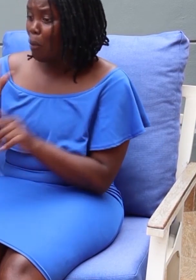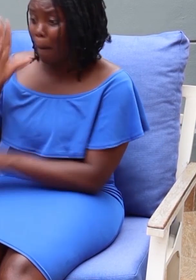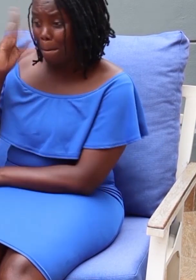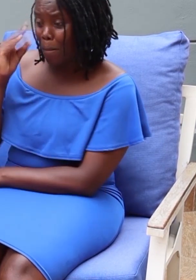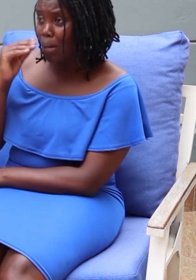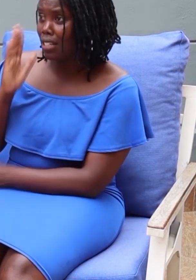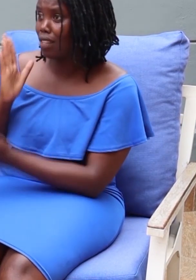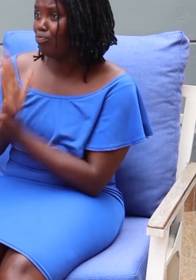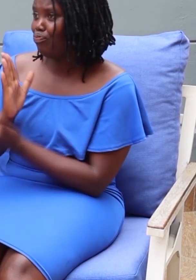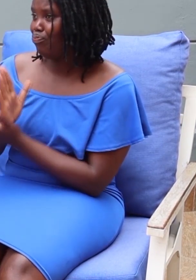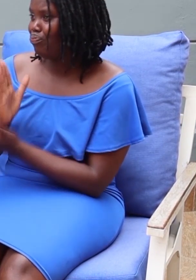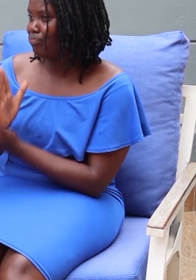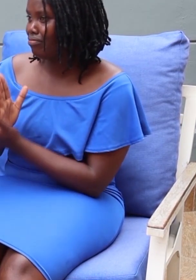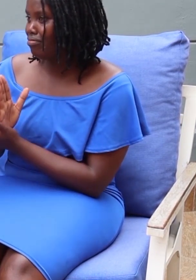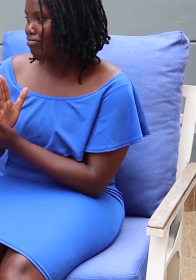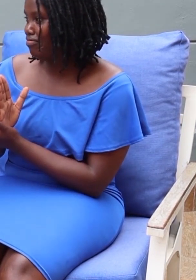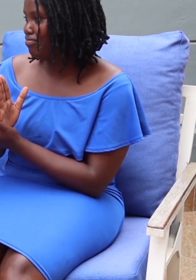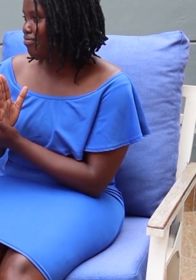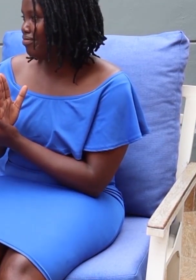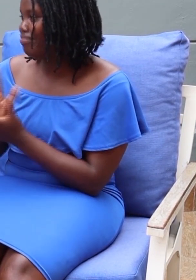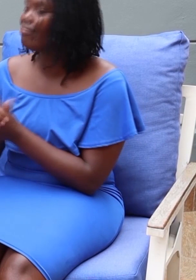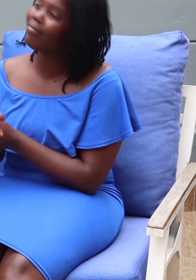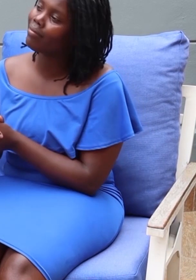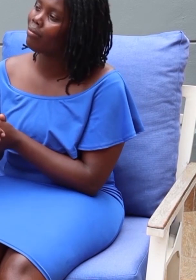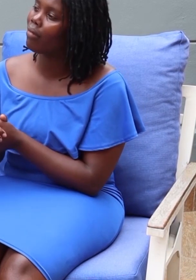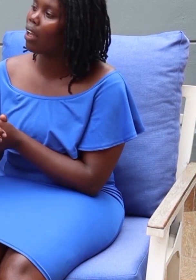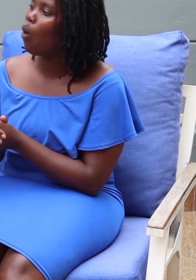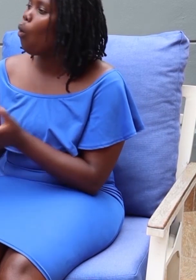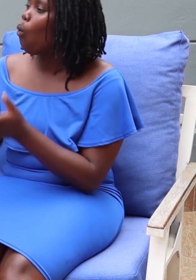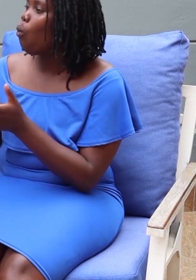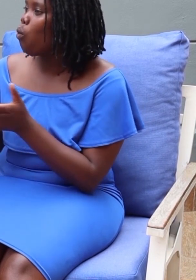from. So you are from Mombasa, right?